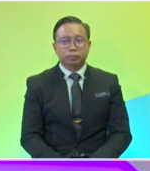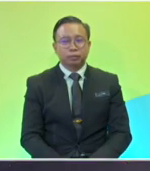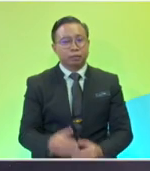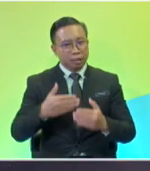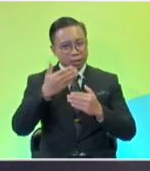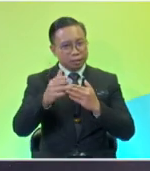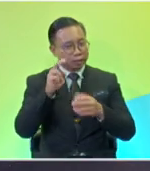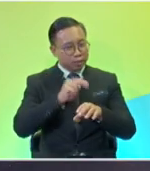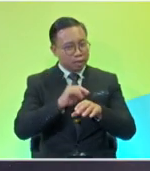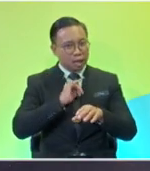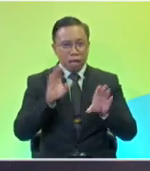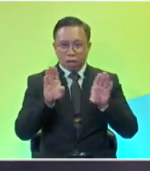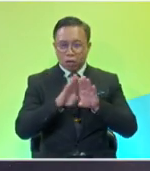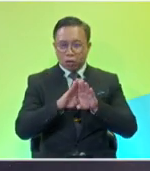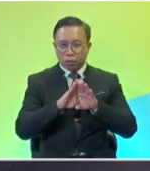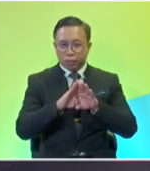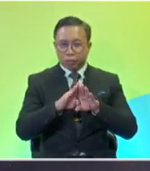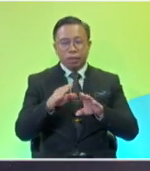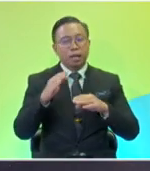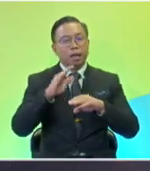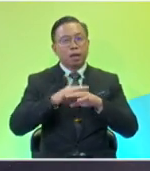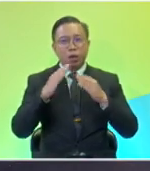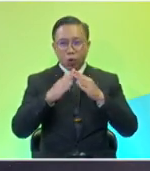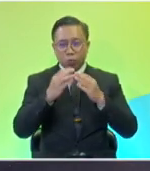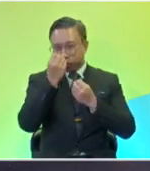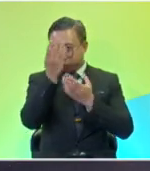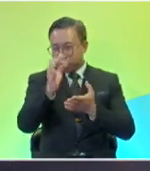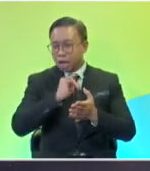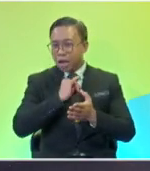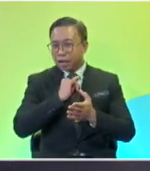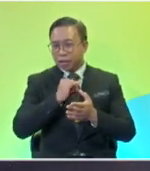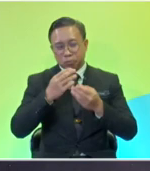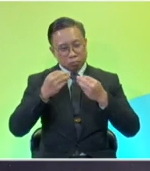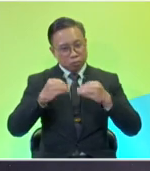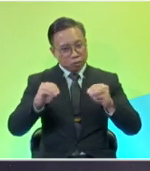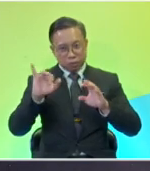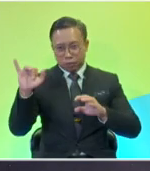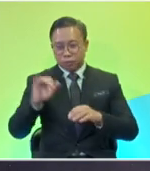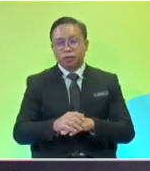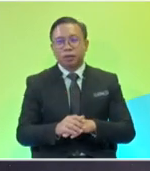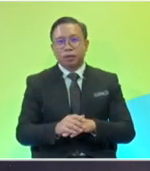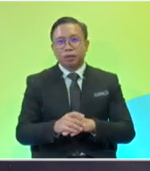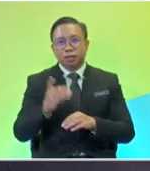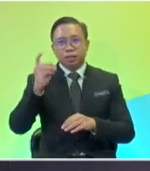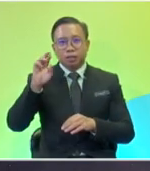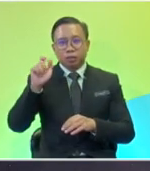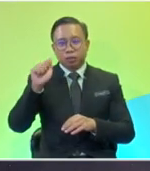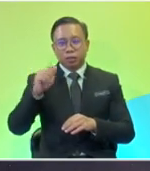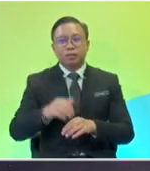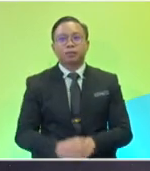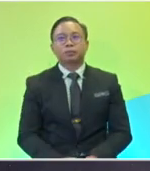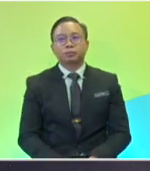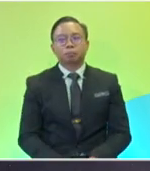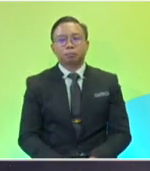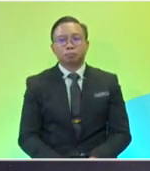next time I close my eyes, everyone at home, please tell me what I'm missing, okay? Okay. Like Dora the Explorer. Tell me what is missing,